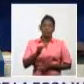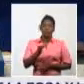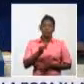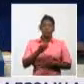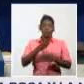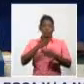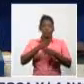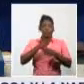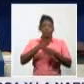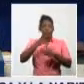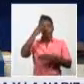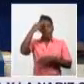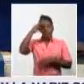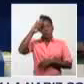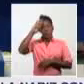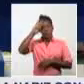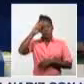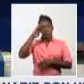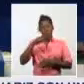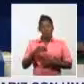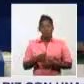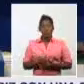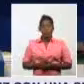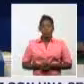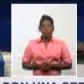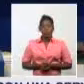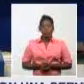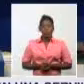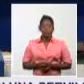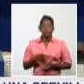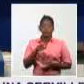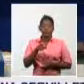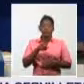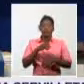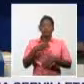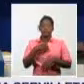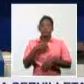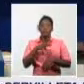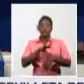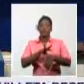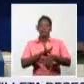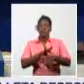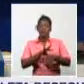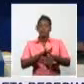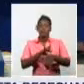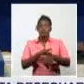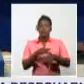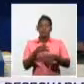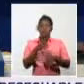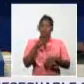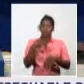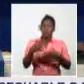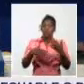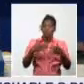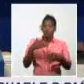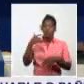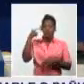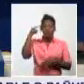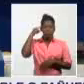The other patient who died yesterday is a 63-year-old patient